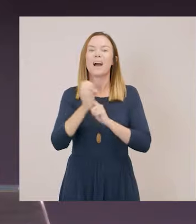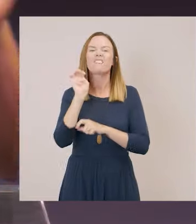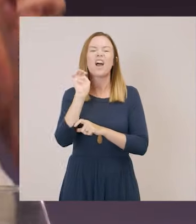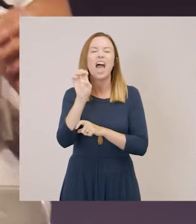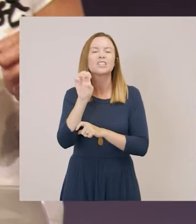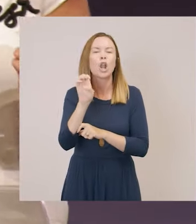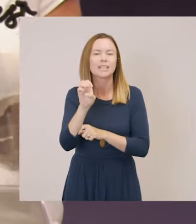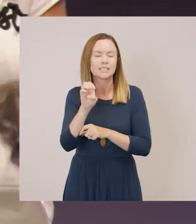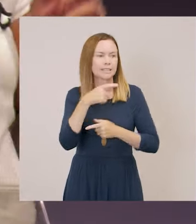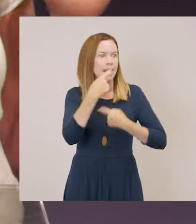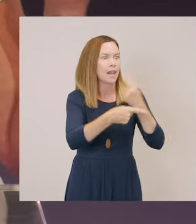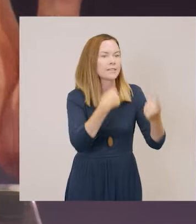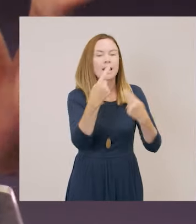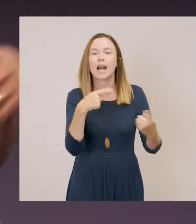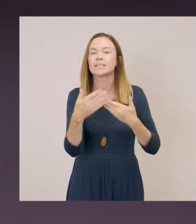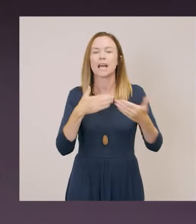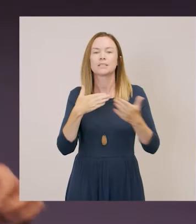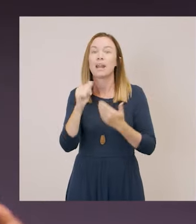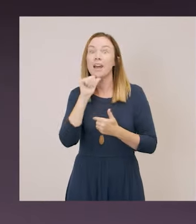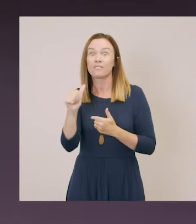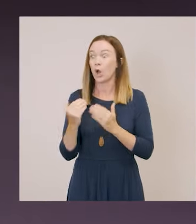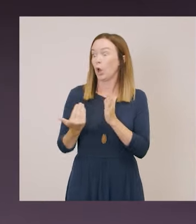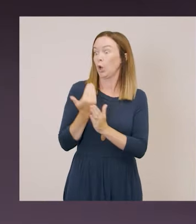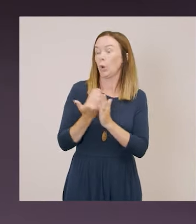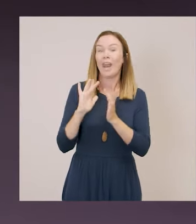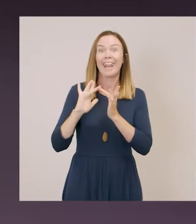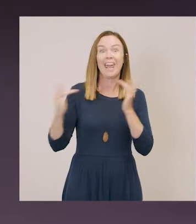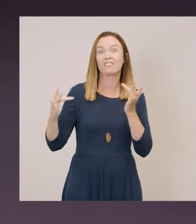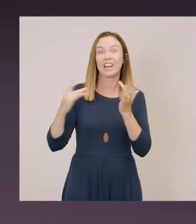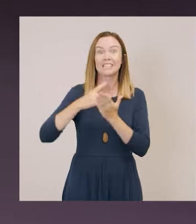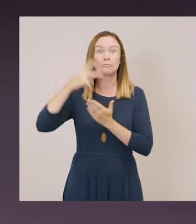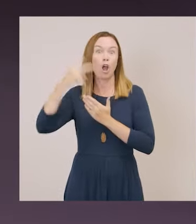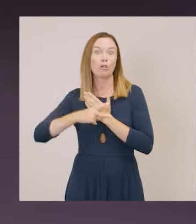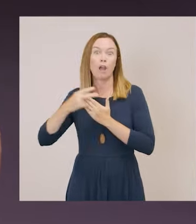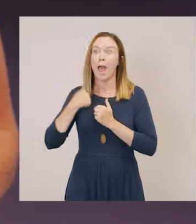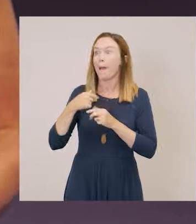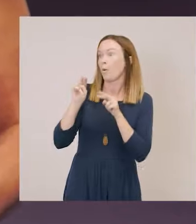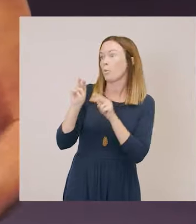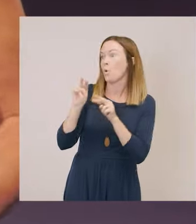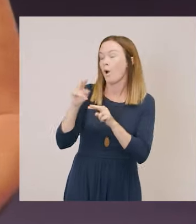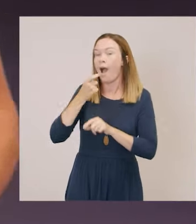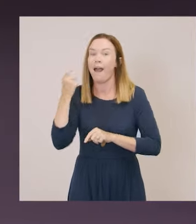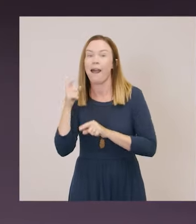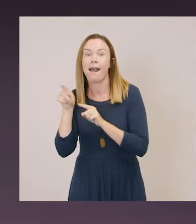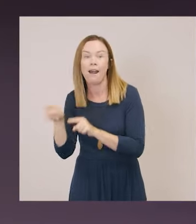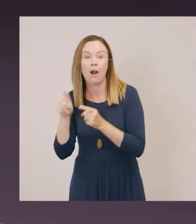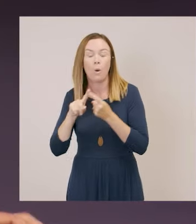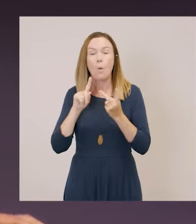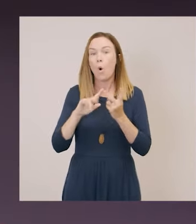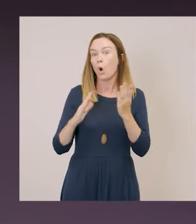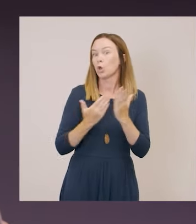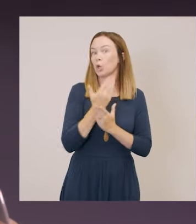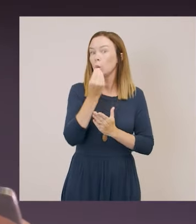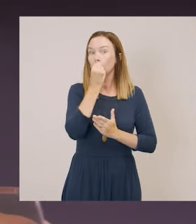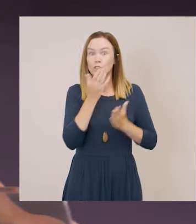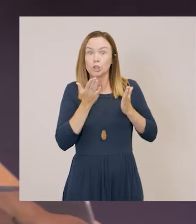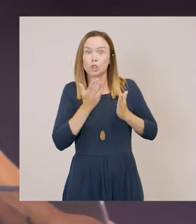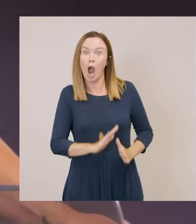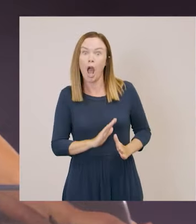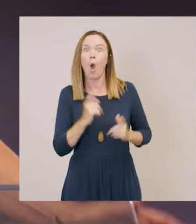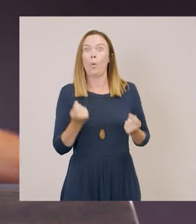evangelists, whatever it is, whether it's the latest Netflix show that you're addicted to, or the new diet that you've tried